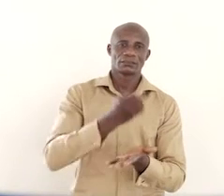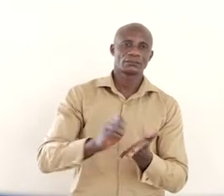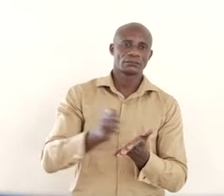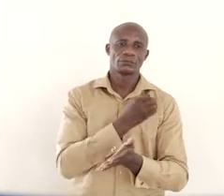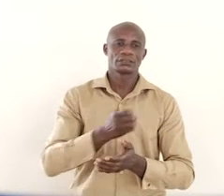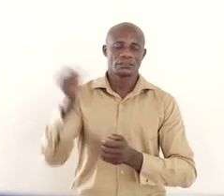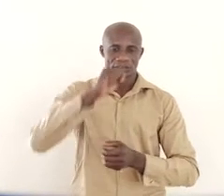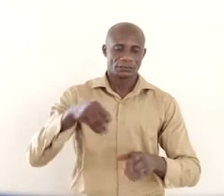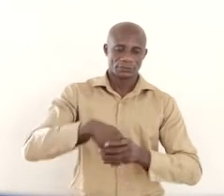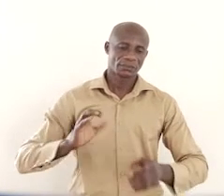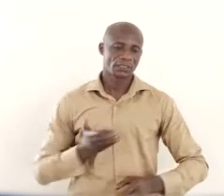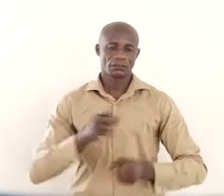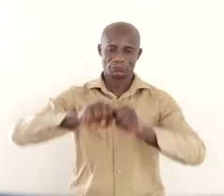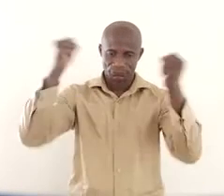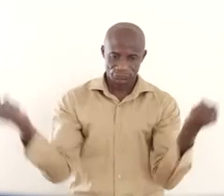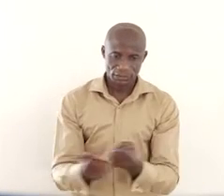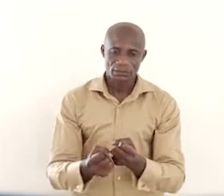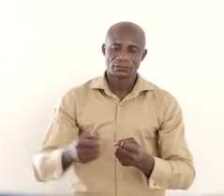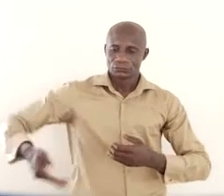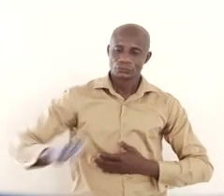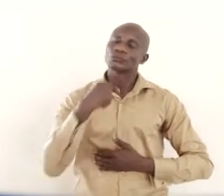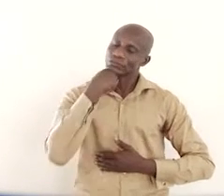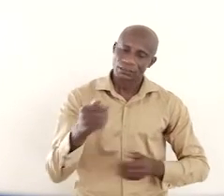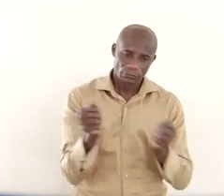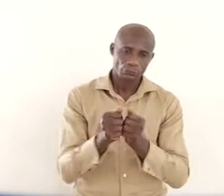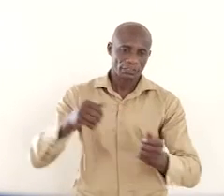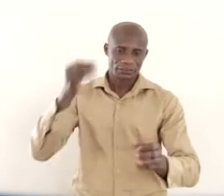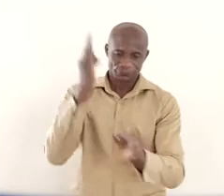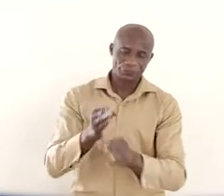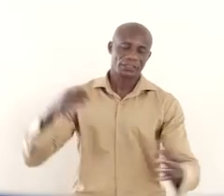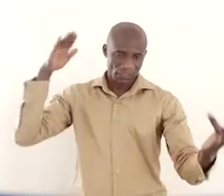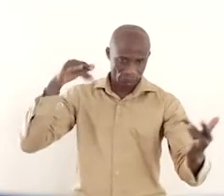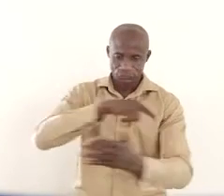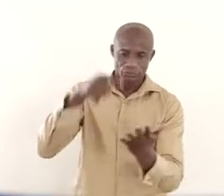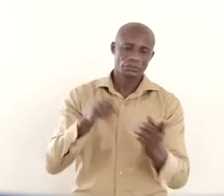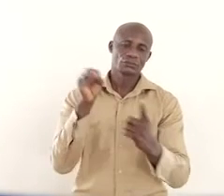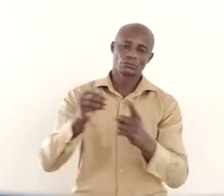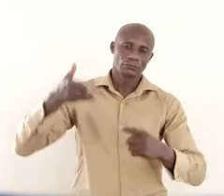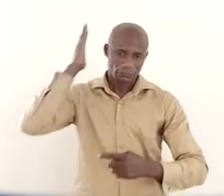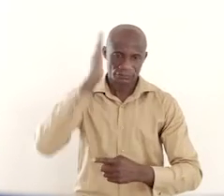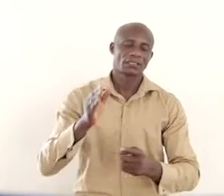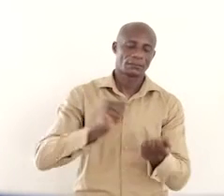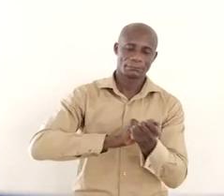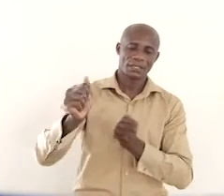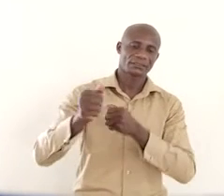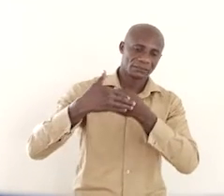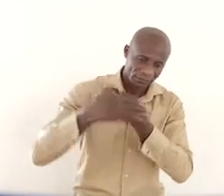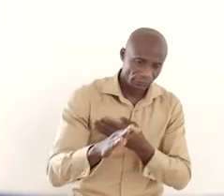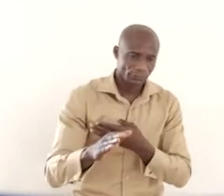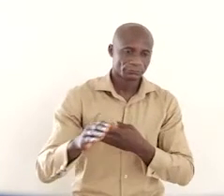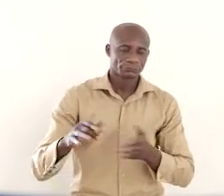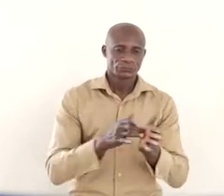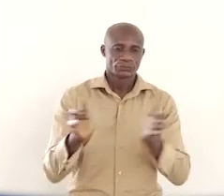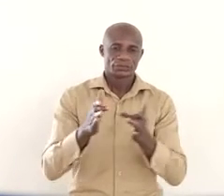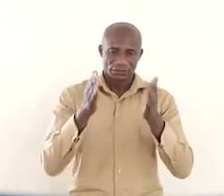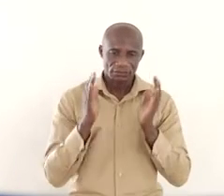system in our society should say with faith and hope, these two shall pass.